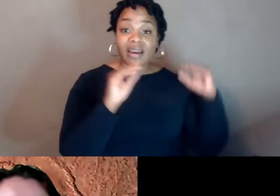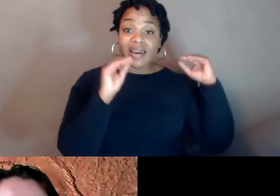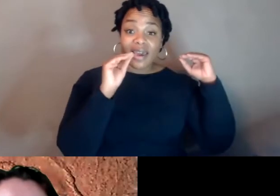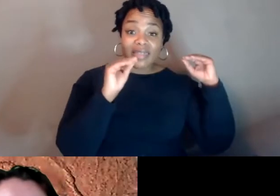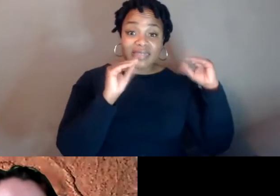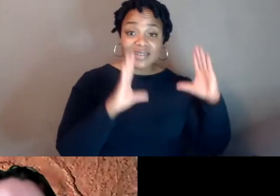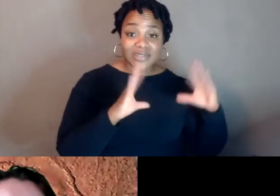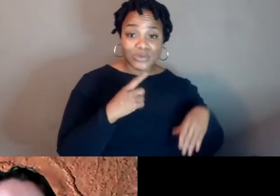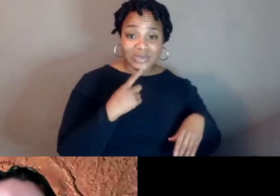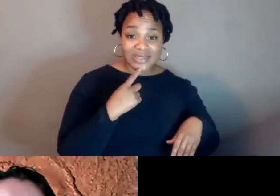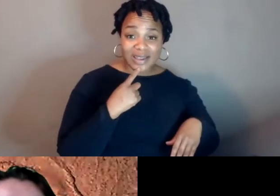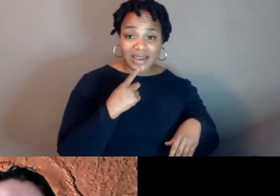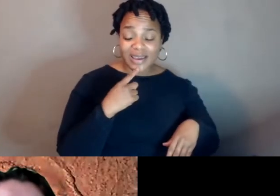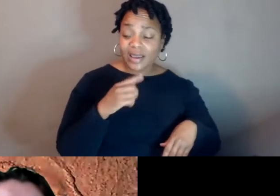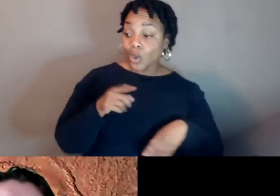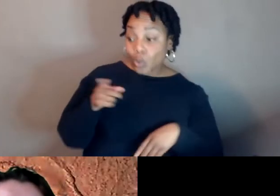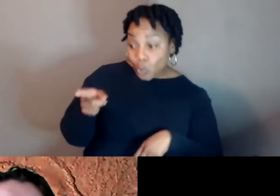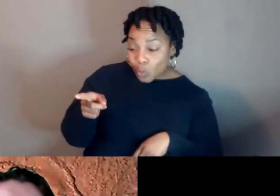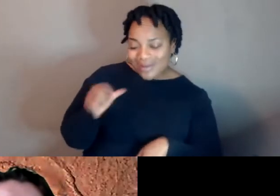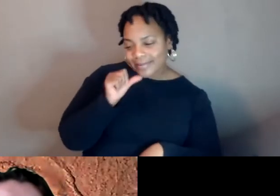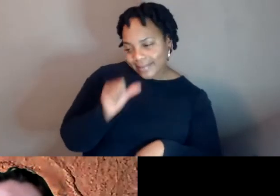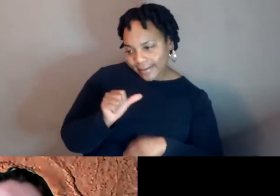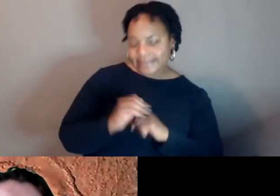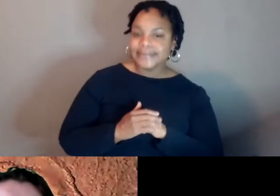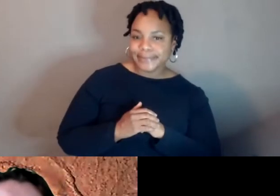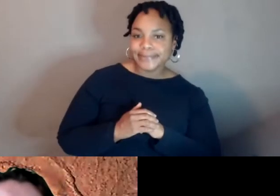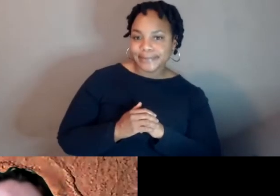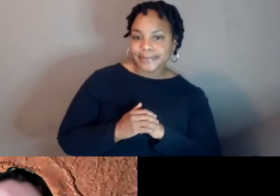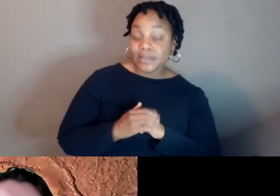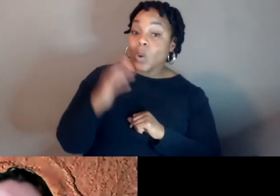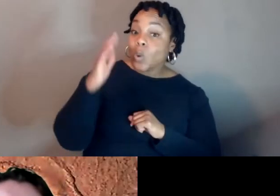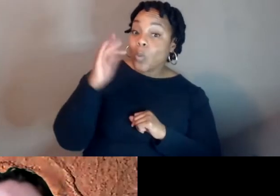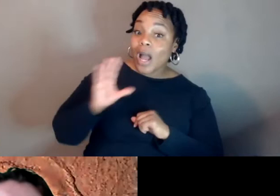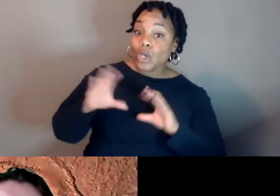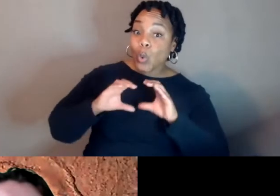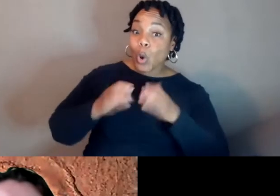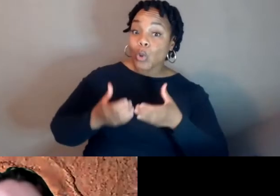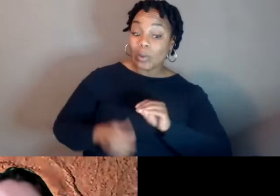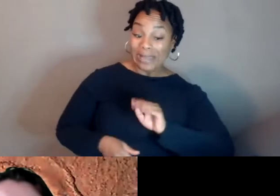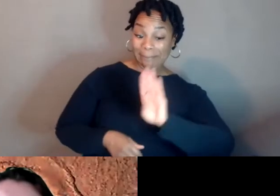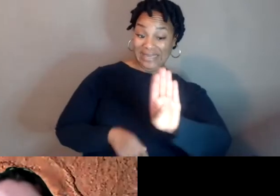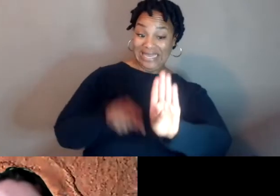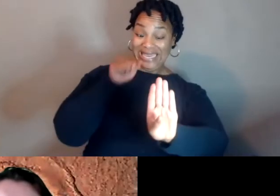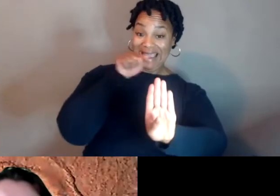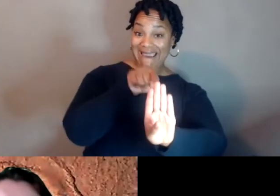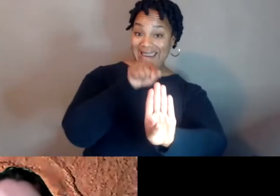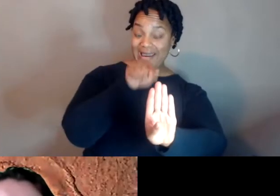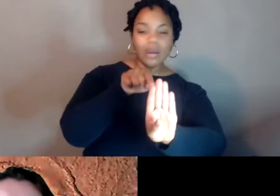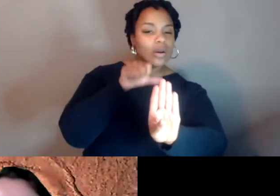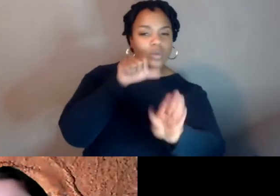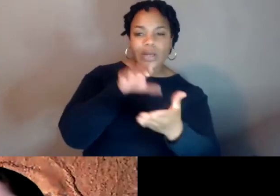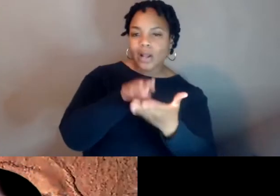responded, well, you're not. You're in a B group and we don't study